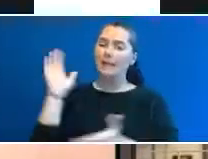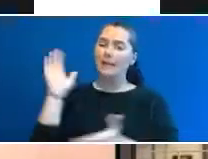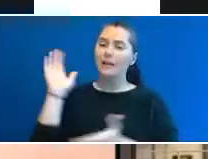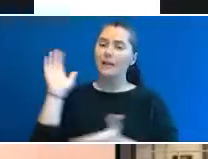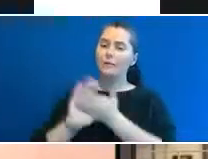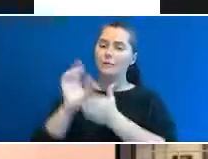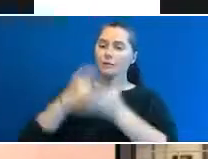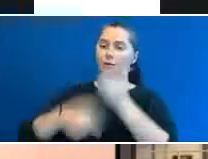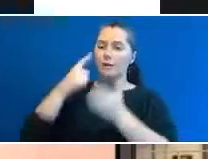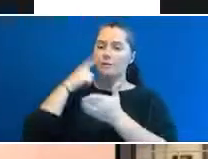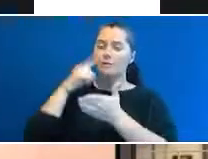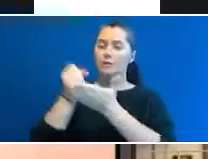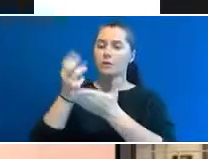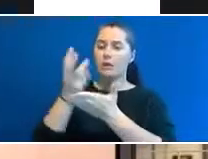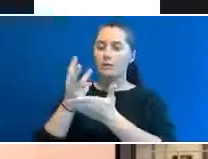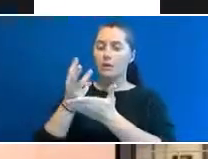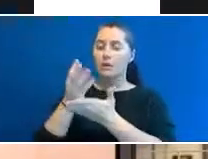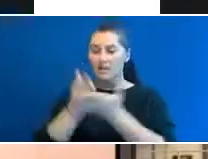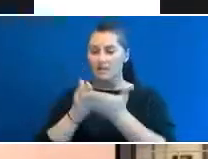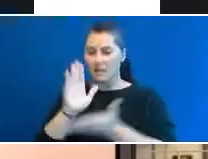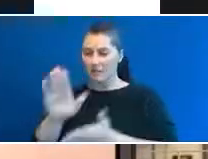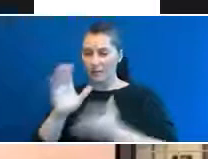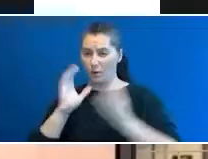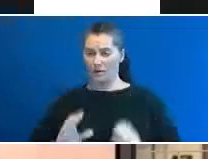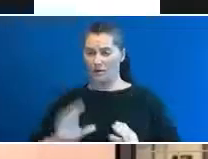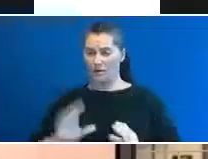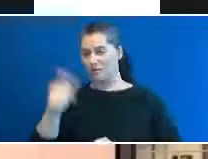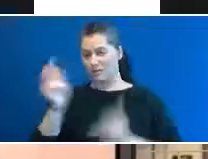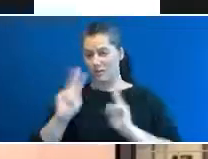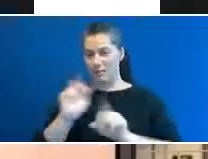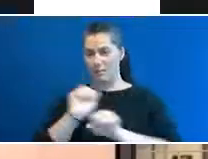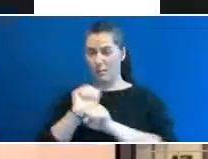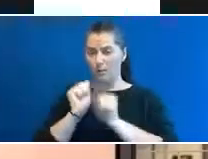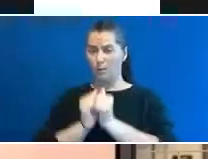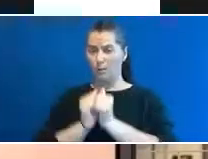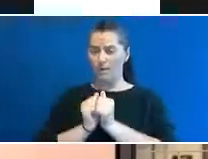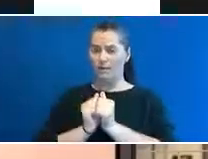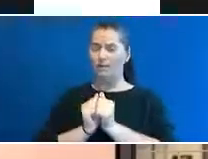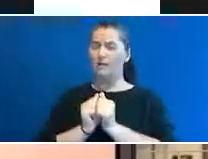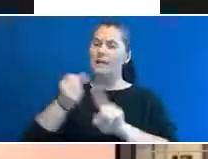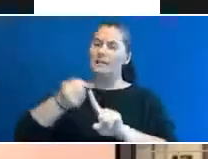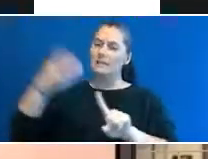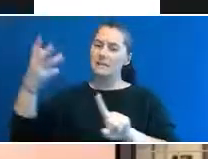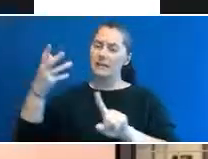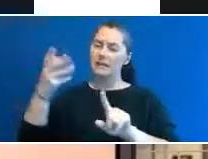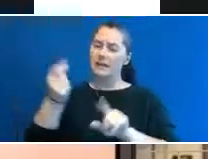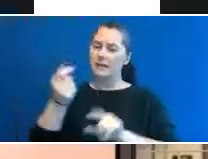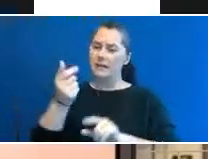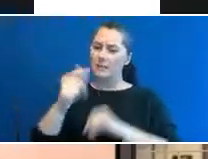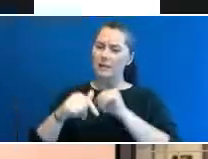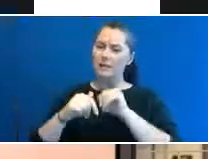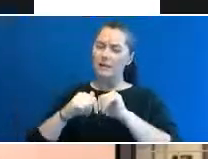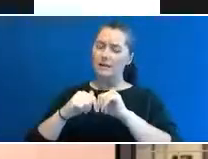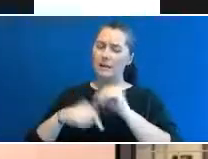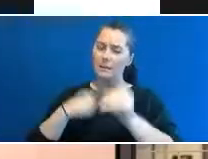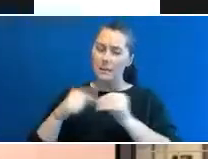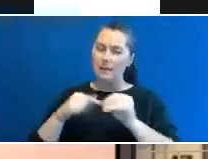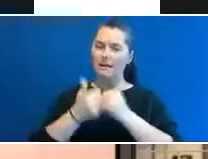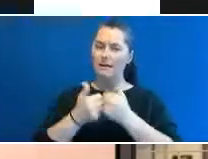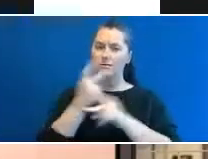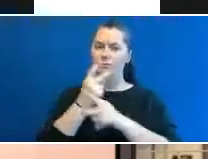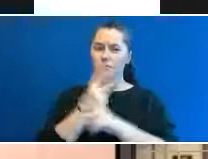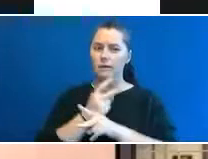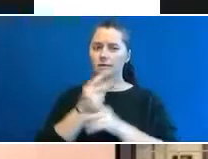with some of your clients or others that you've worked with, maybe expand a little bit on how they've been able to better track their expenses and kind of